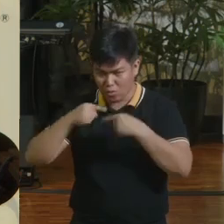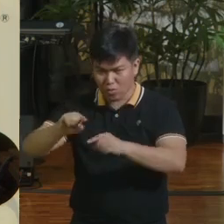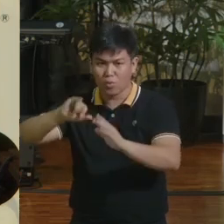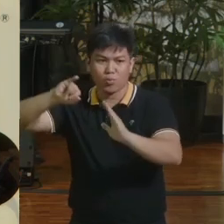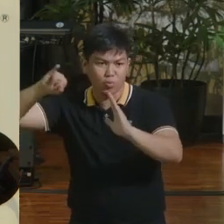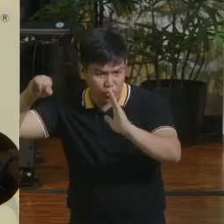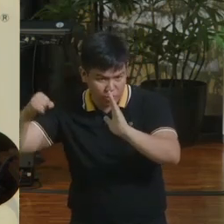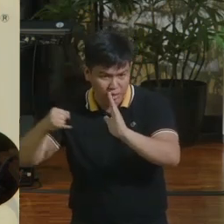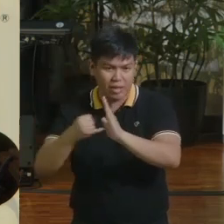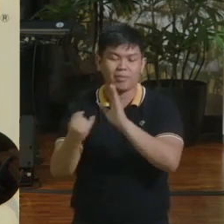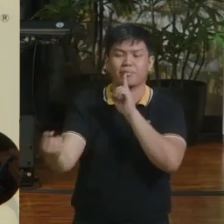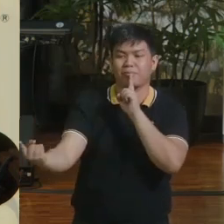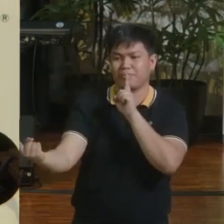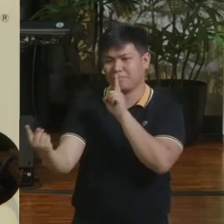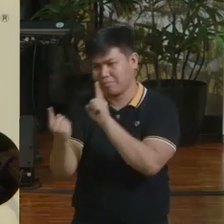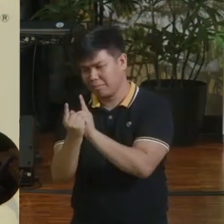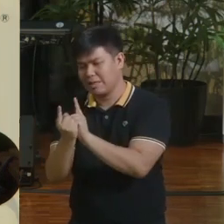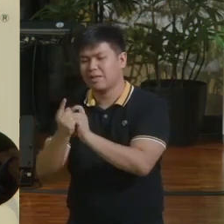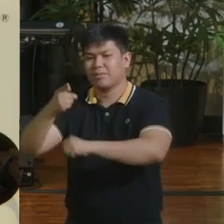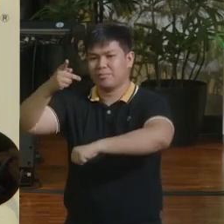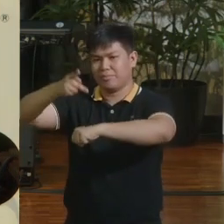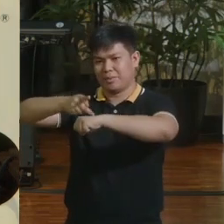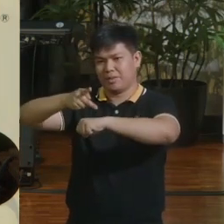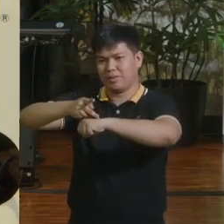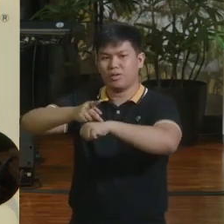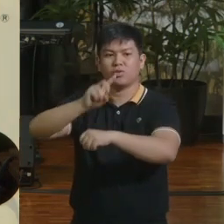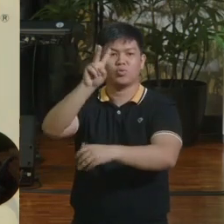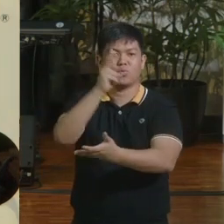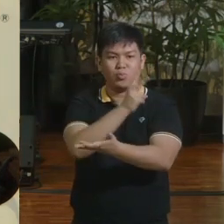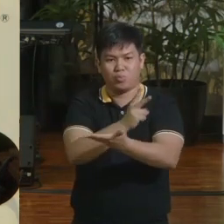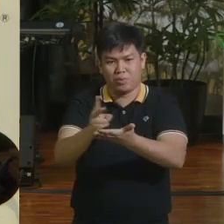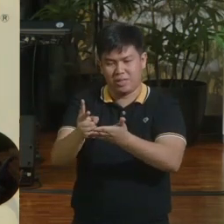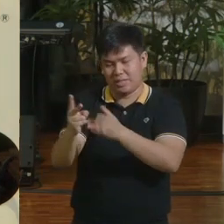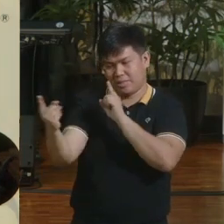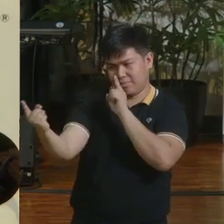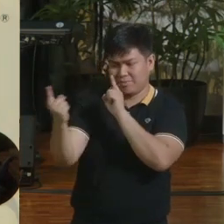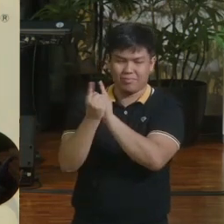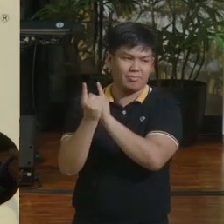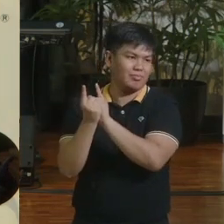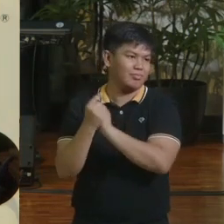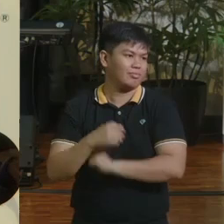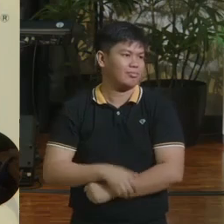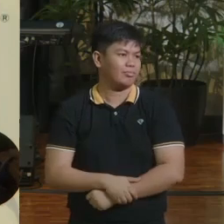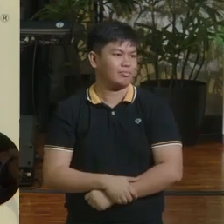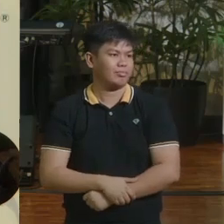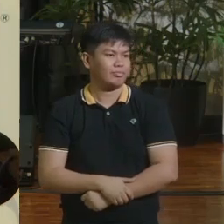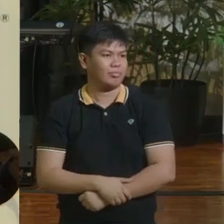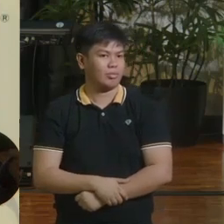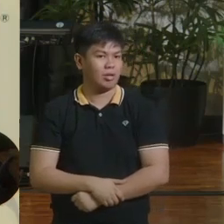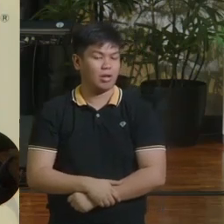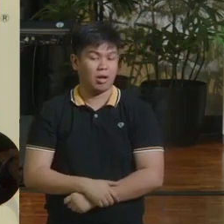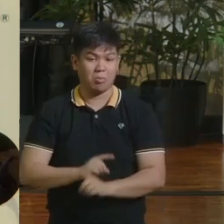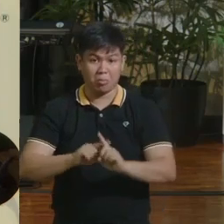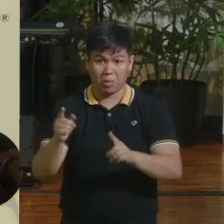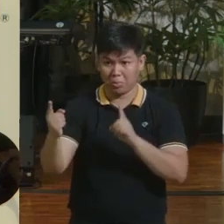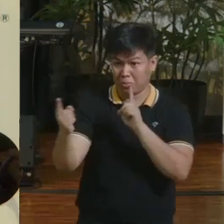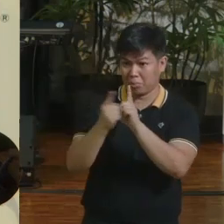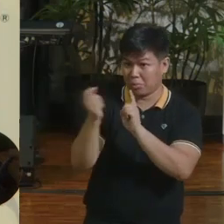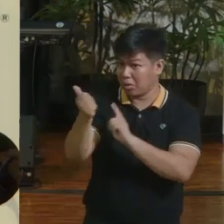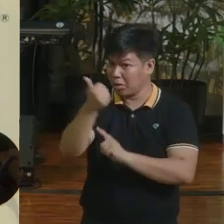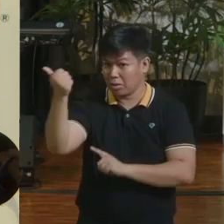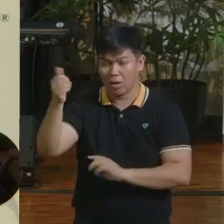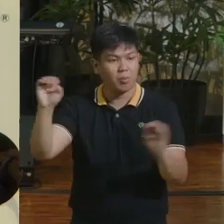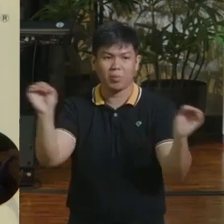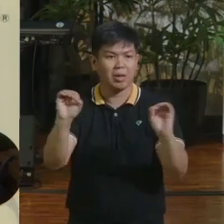and remained with him 15 days, 2 linggo. Higit kumulang. But I saw none of the other apostles except